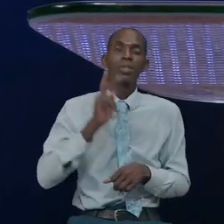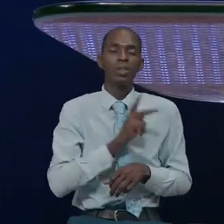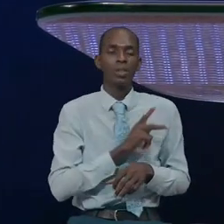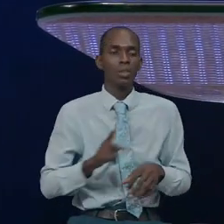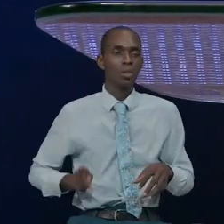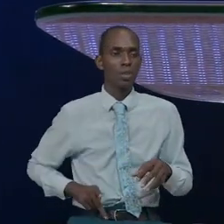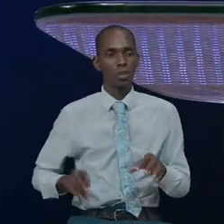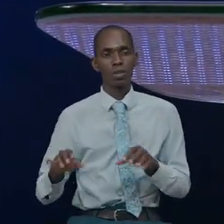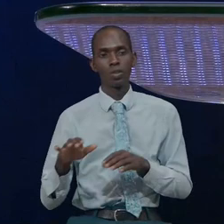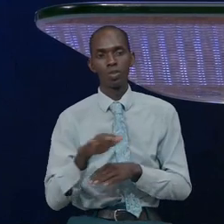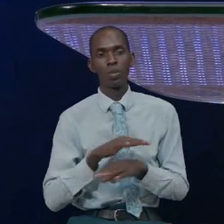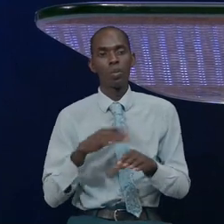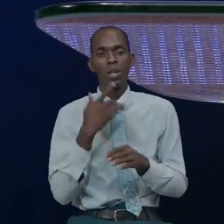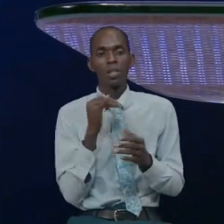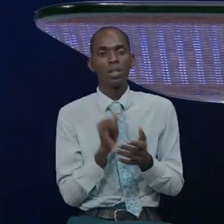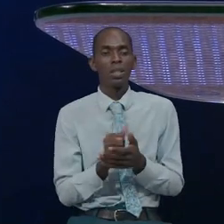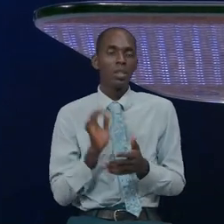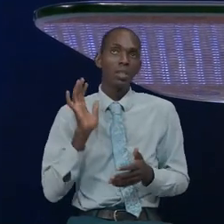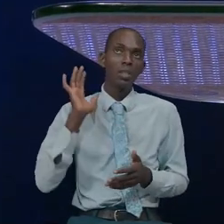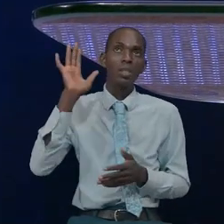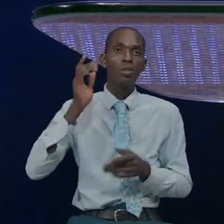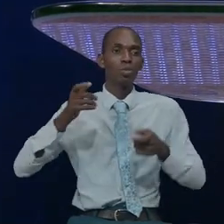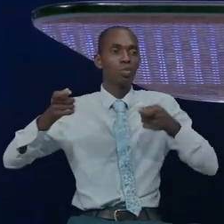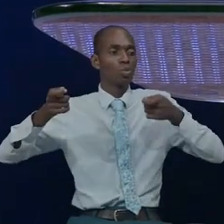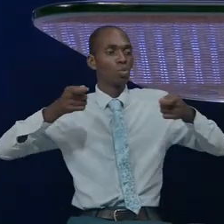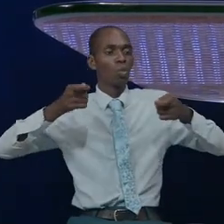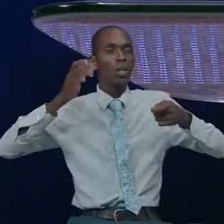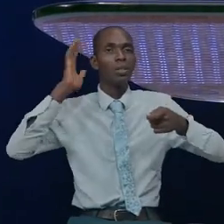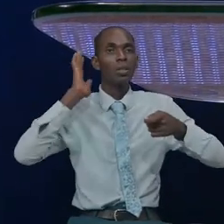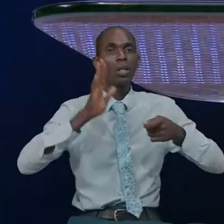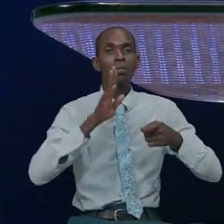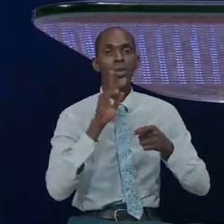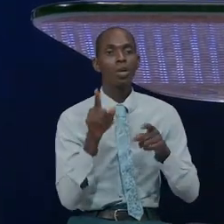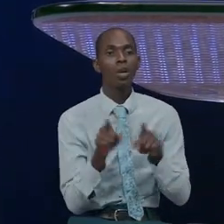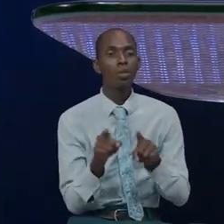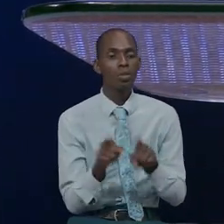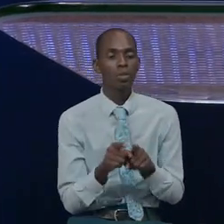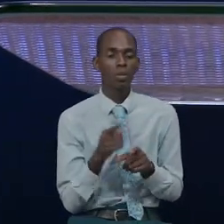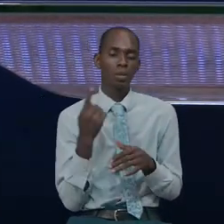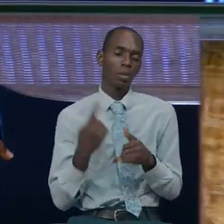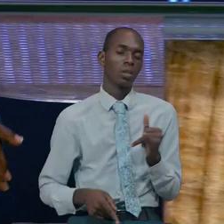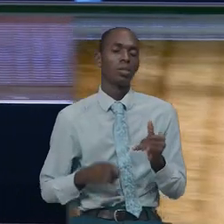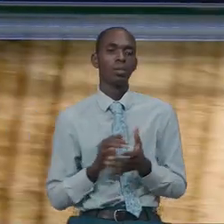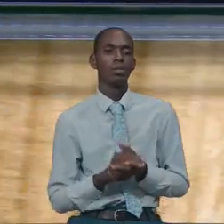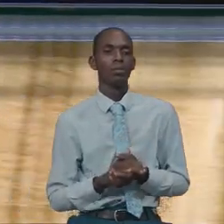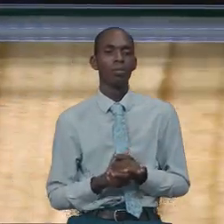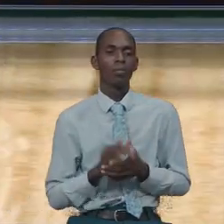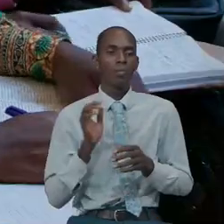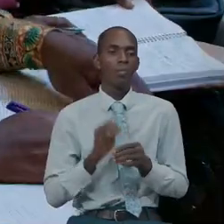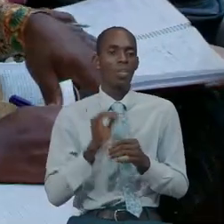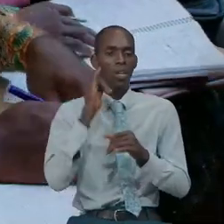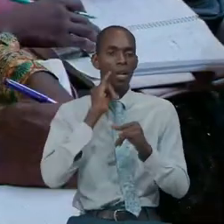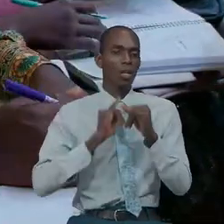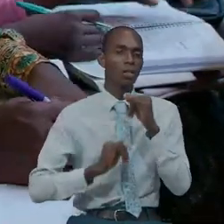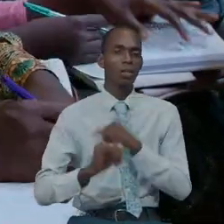says, his dominion shall be even unto the end. We're looking at Isaiah